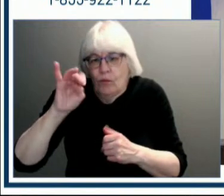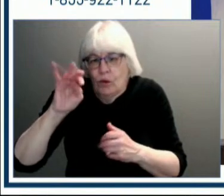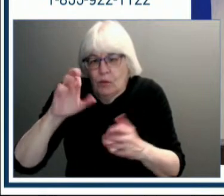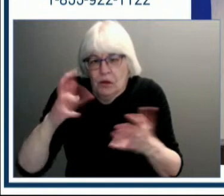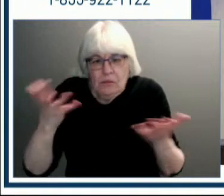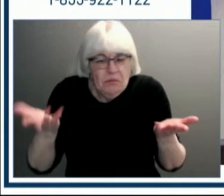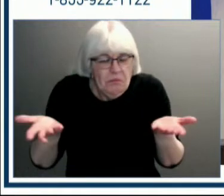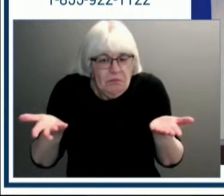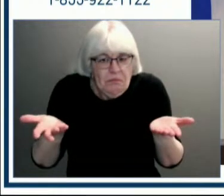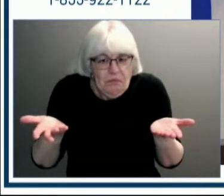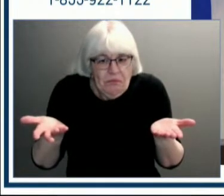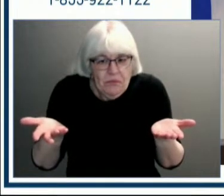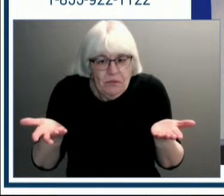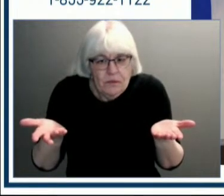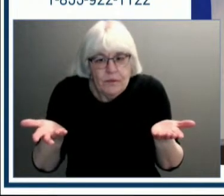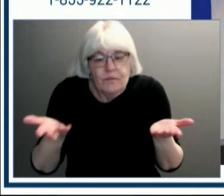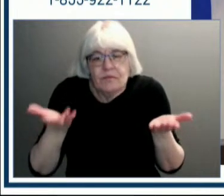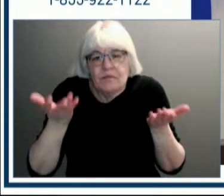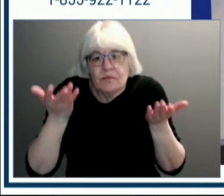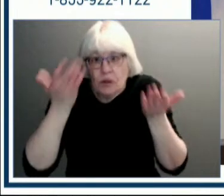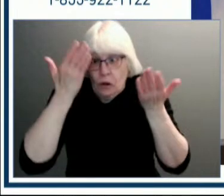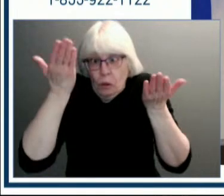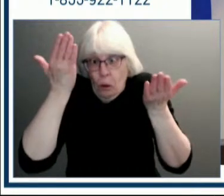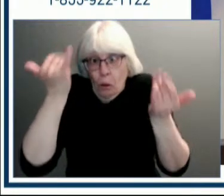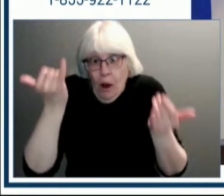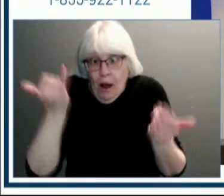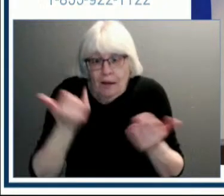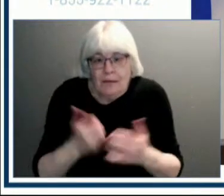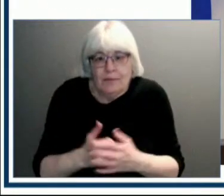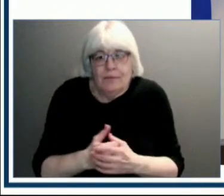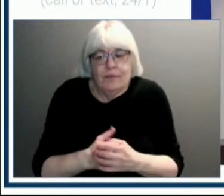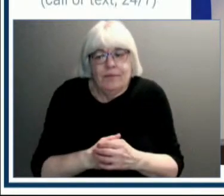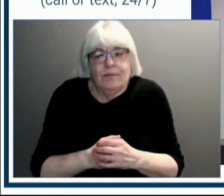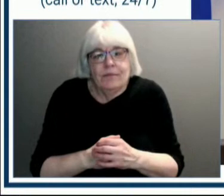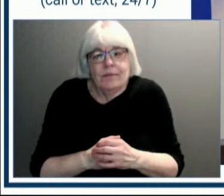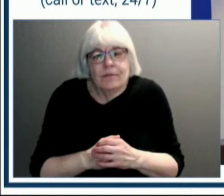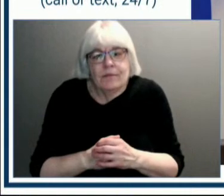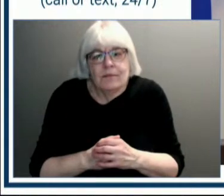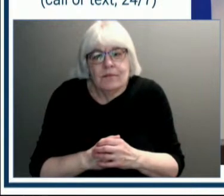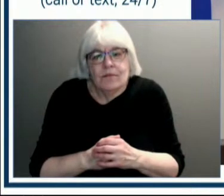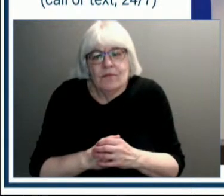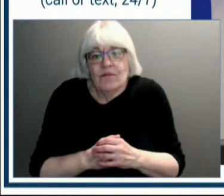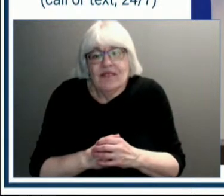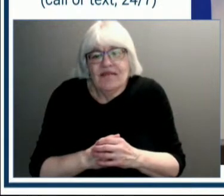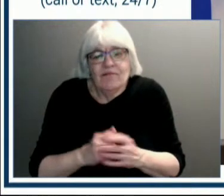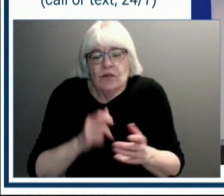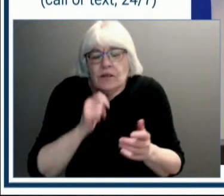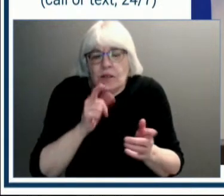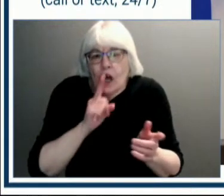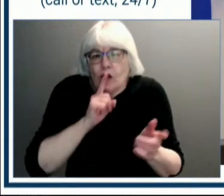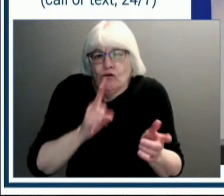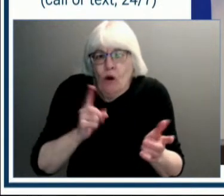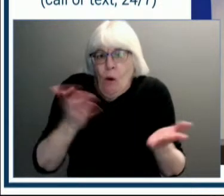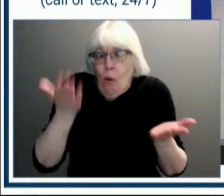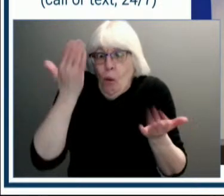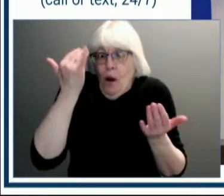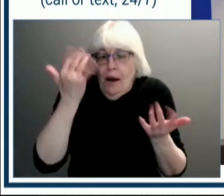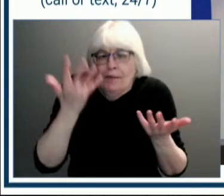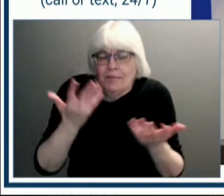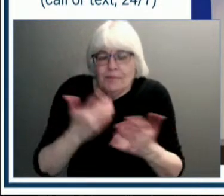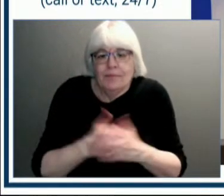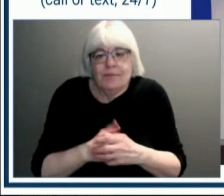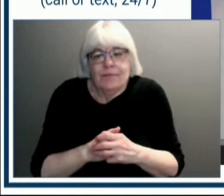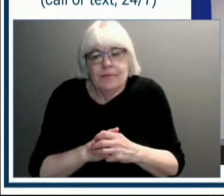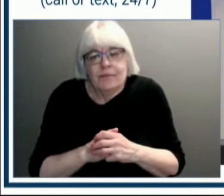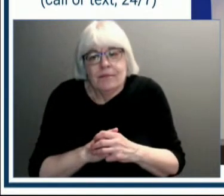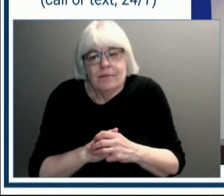around for a couple of years. I'm not sure why, but that ends. We just, this week, I think the approval